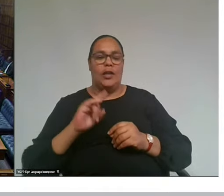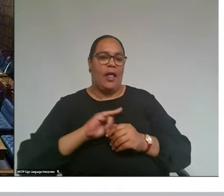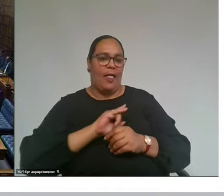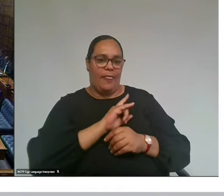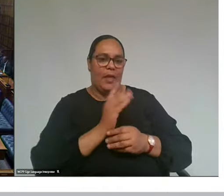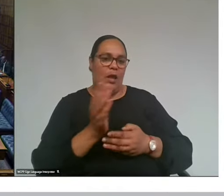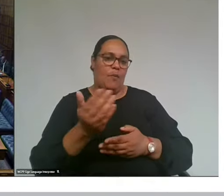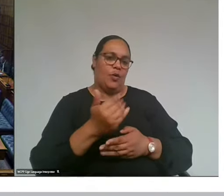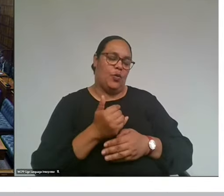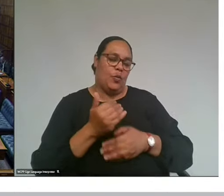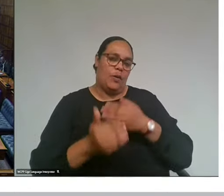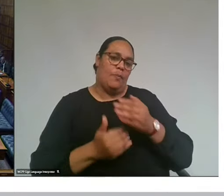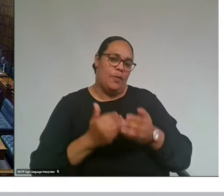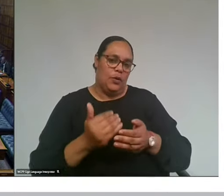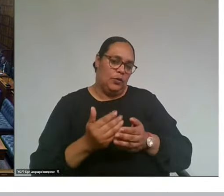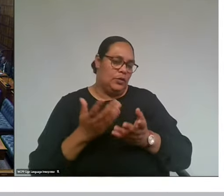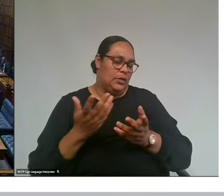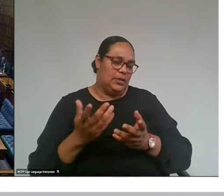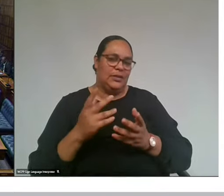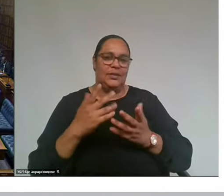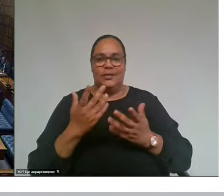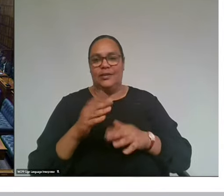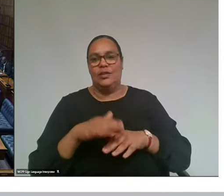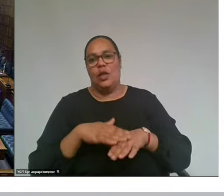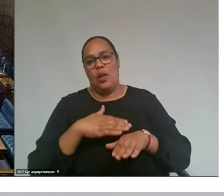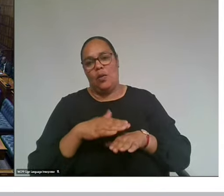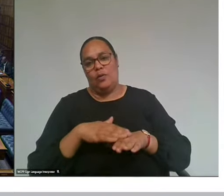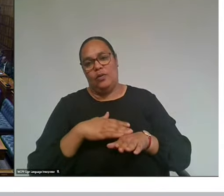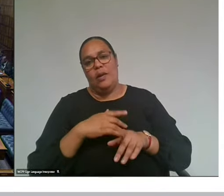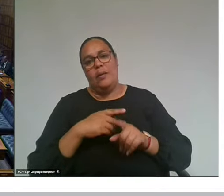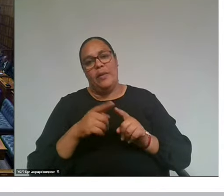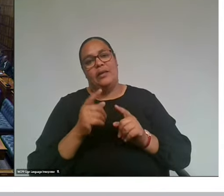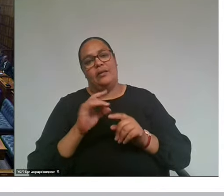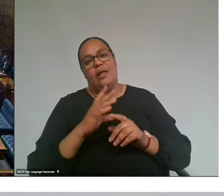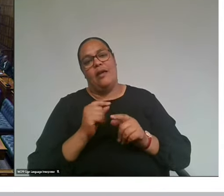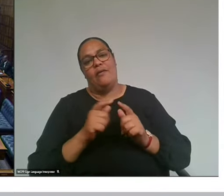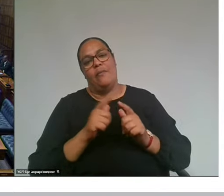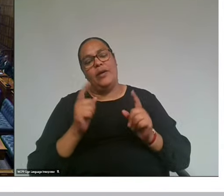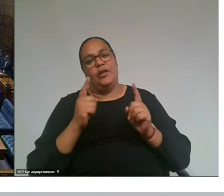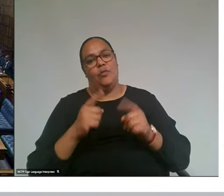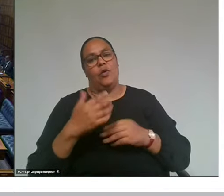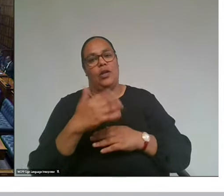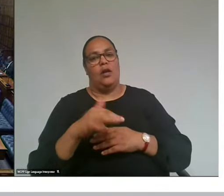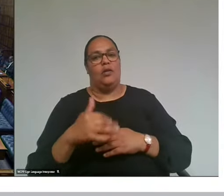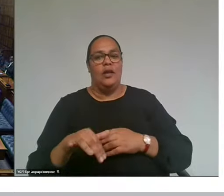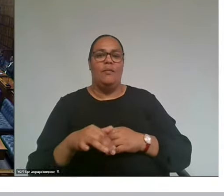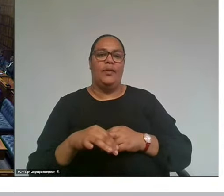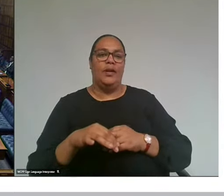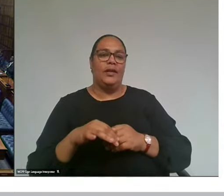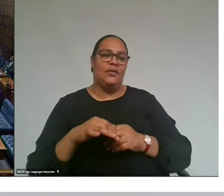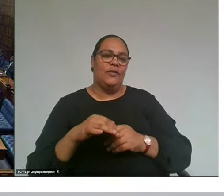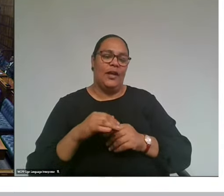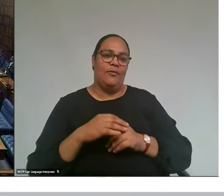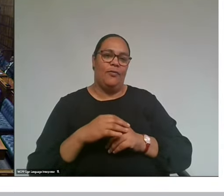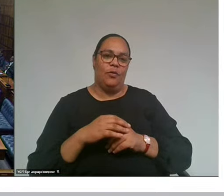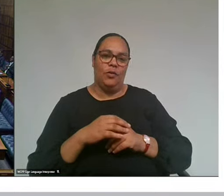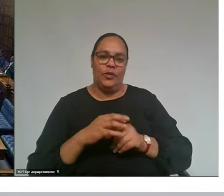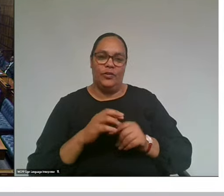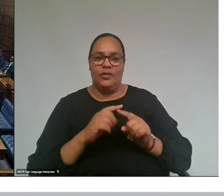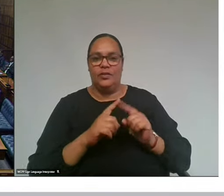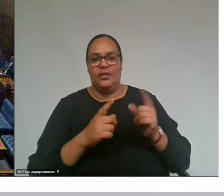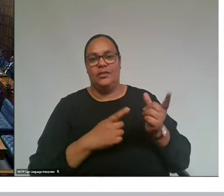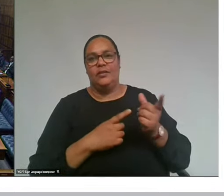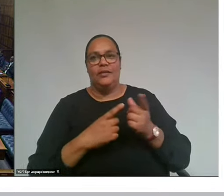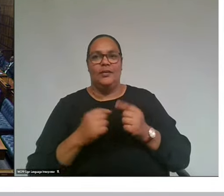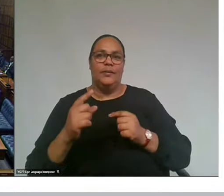procurement process is is is somewhat slowed down there's still a huge demand outside of that and in fact um honorable